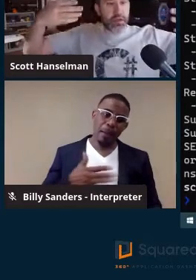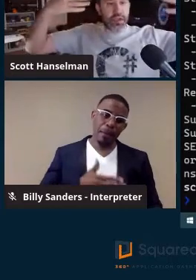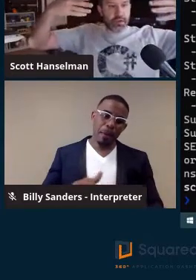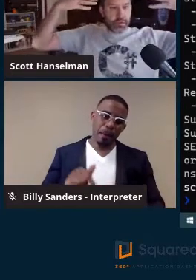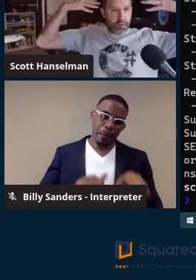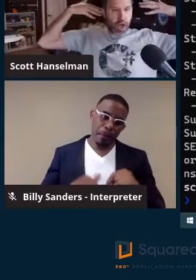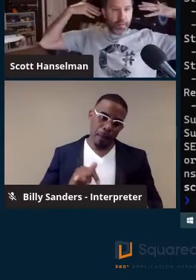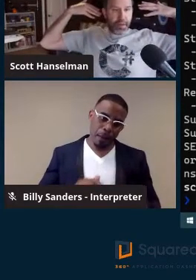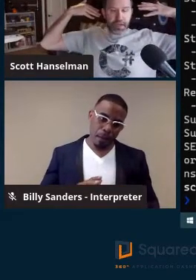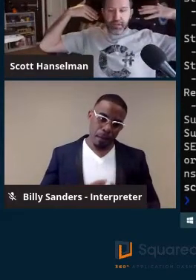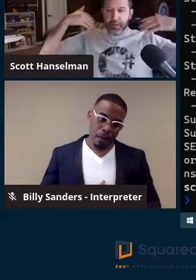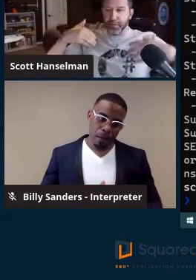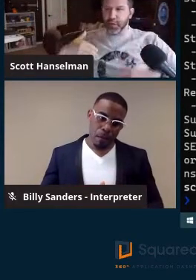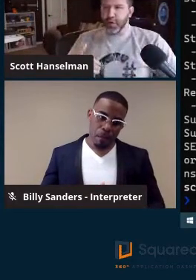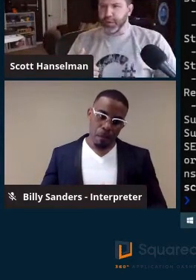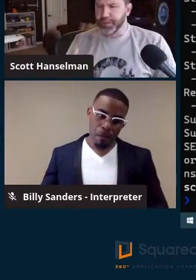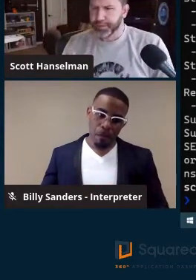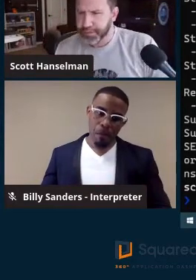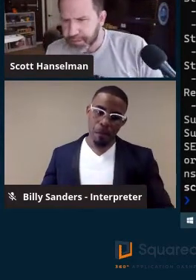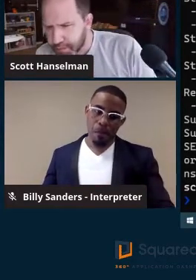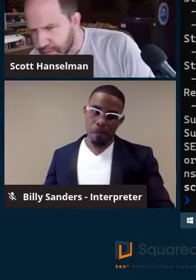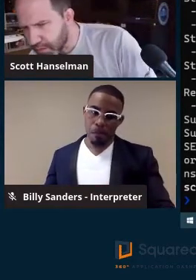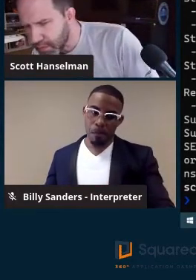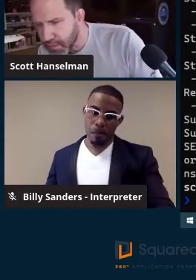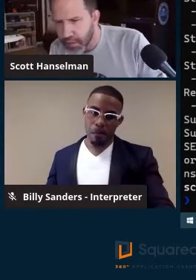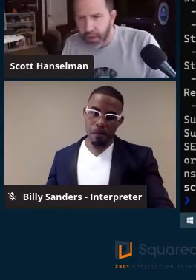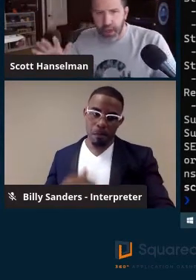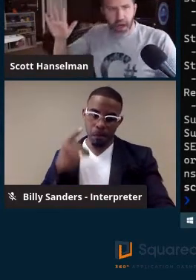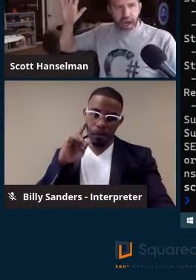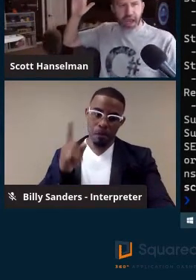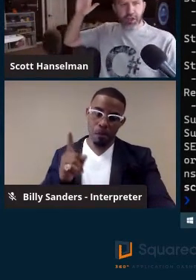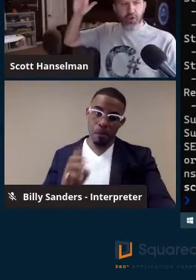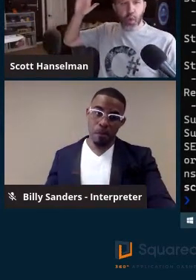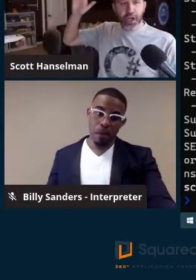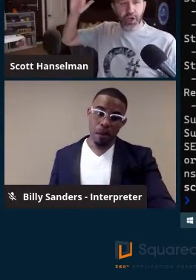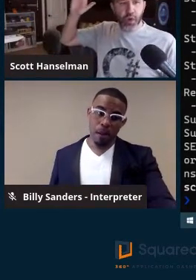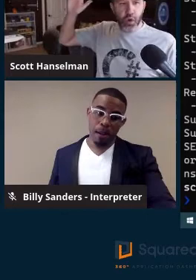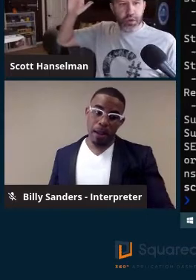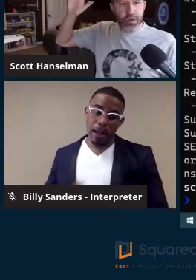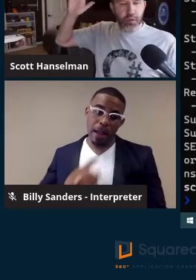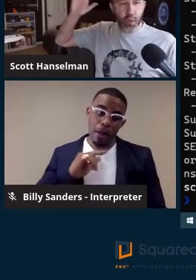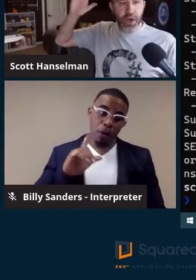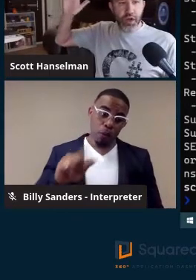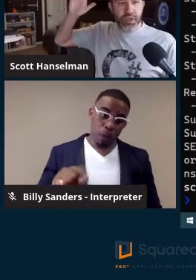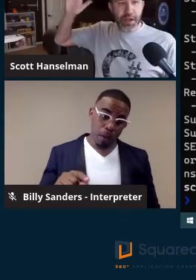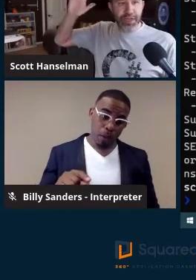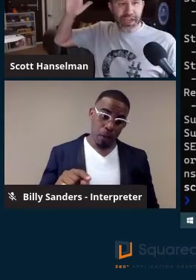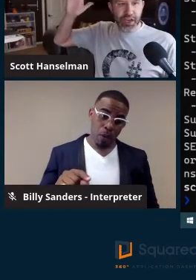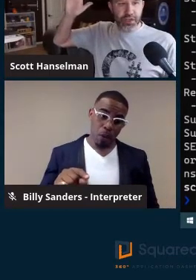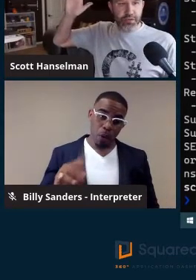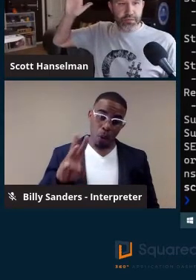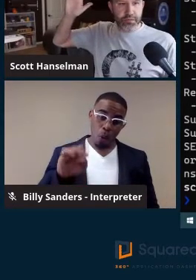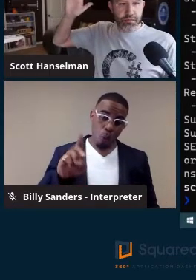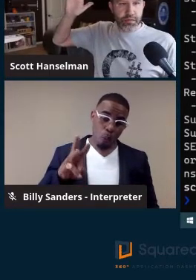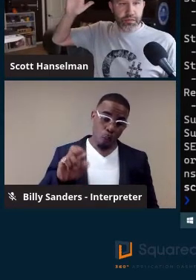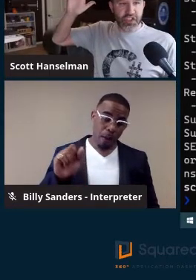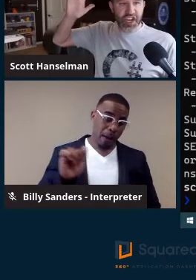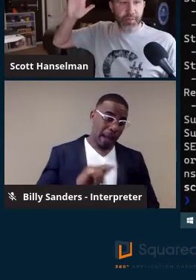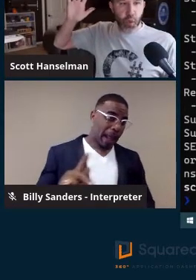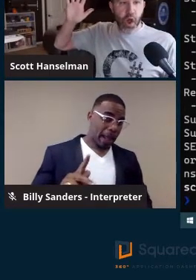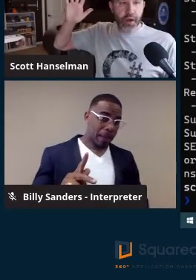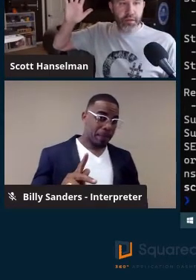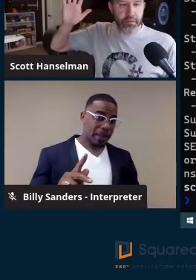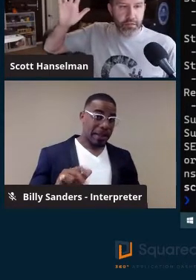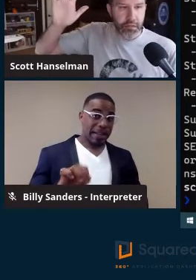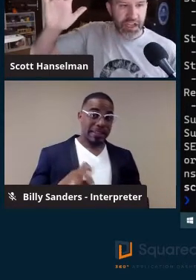Let's up level for a moment. I had a 20-year-old Windows application.